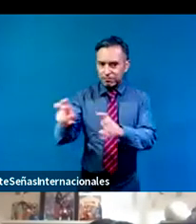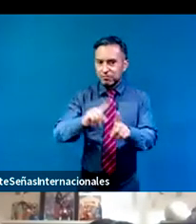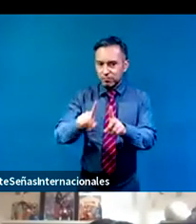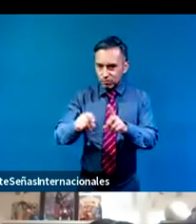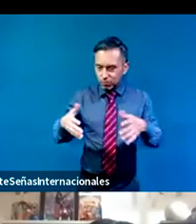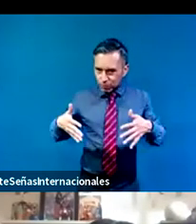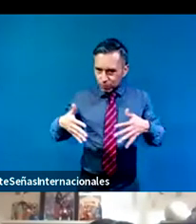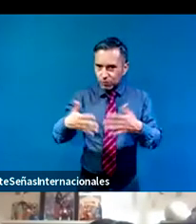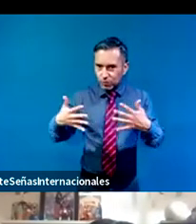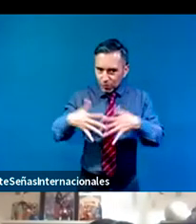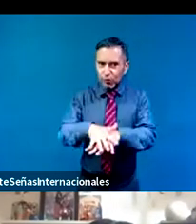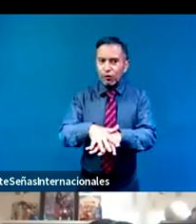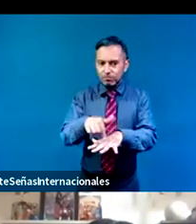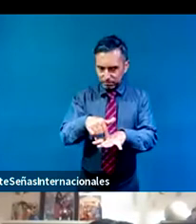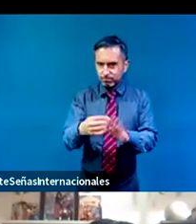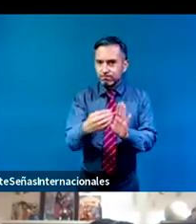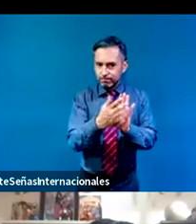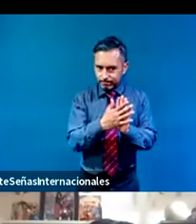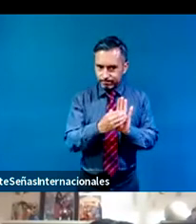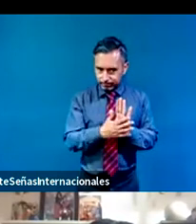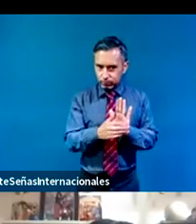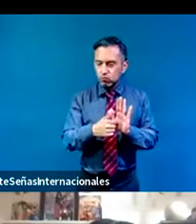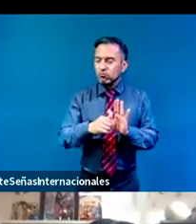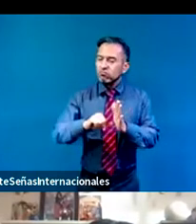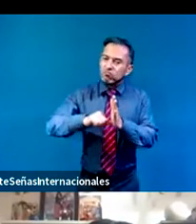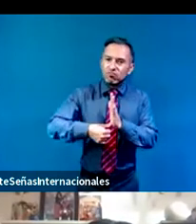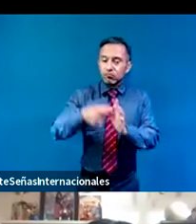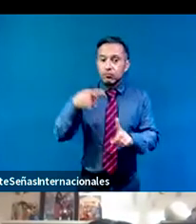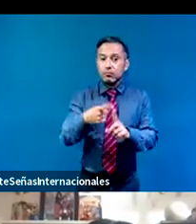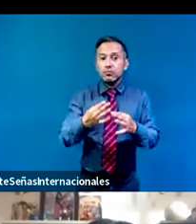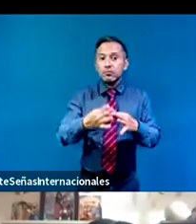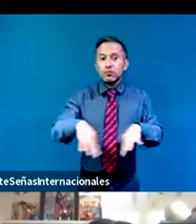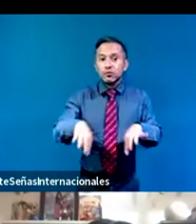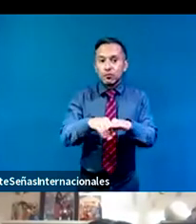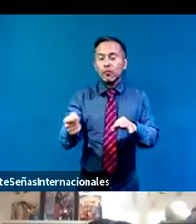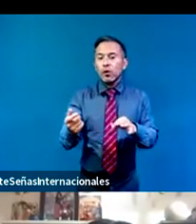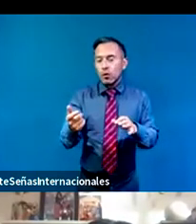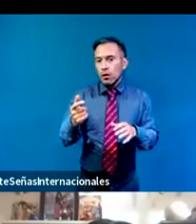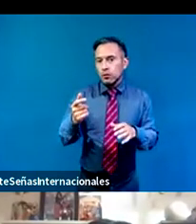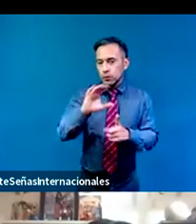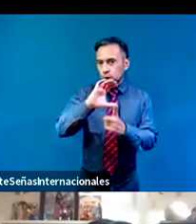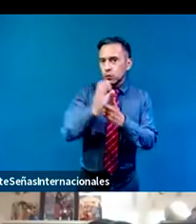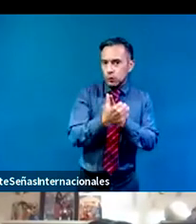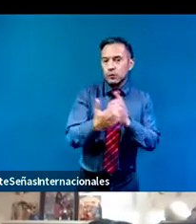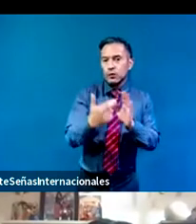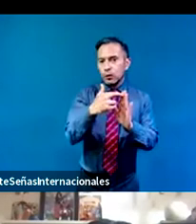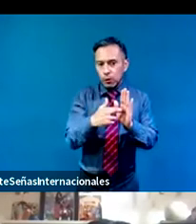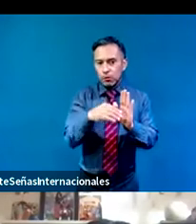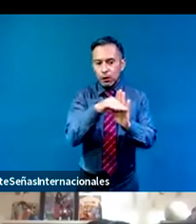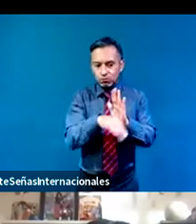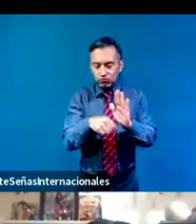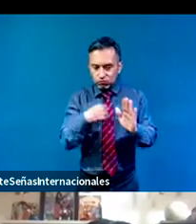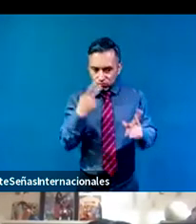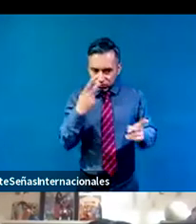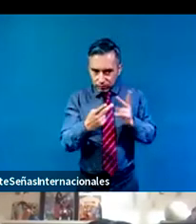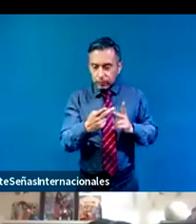important to look at some of the cultural norms and to also to understand how the different, even